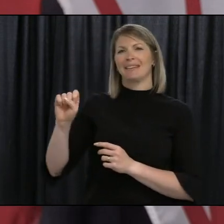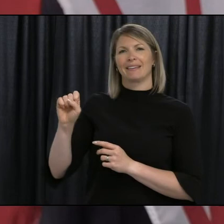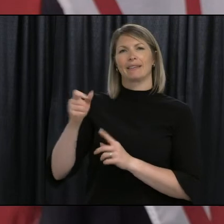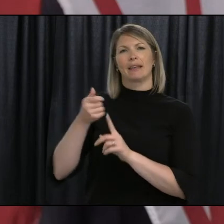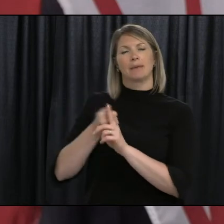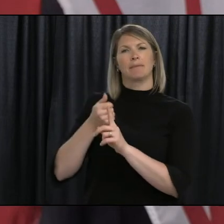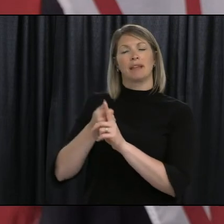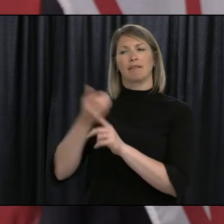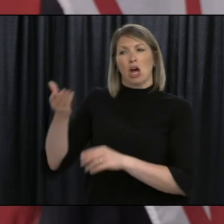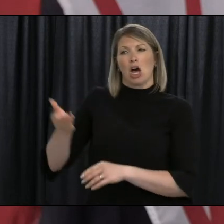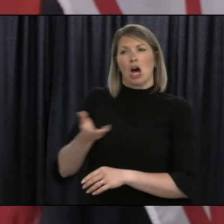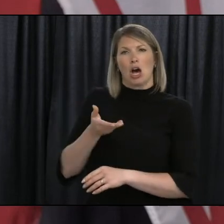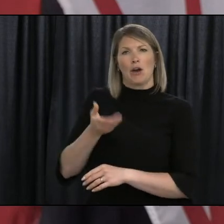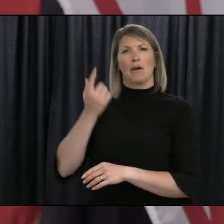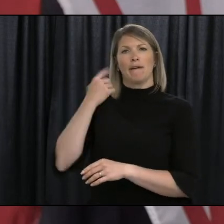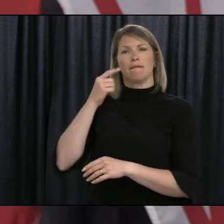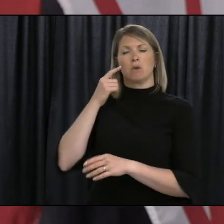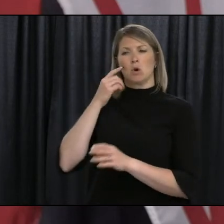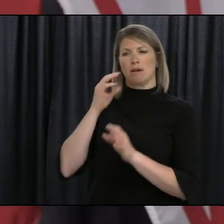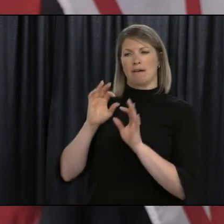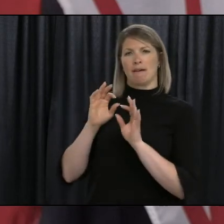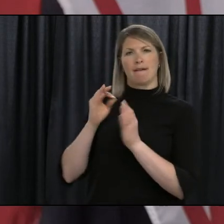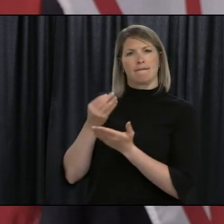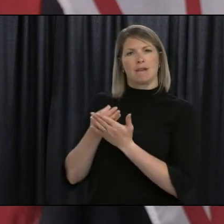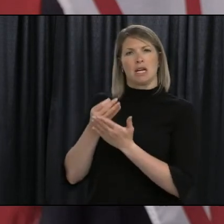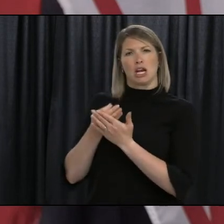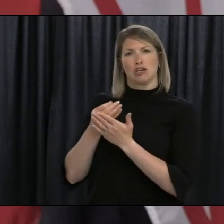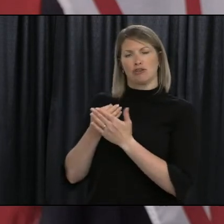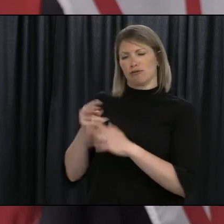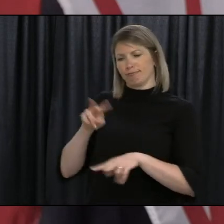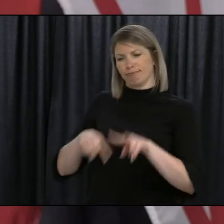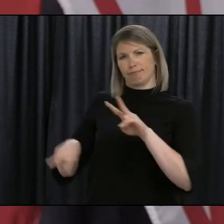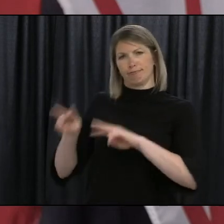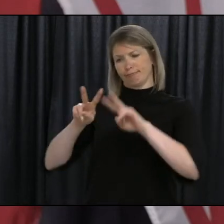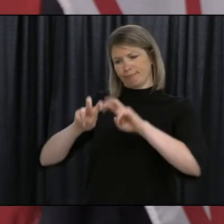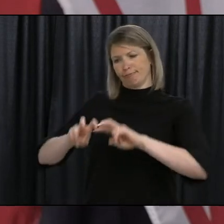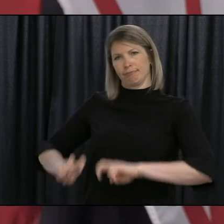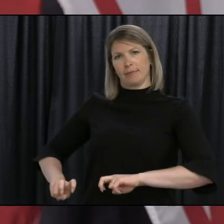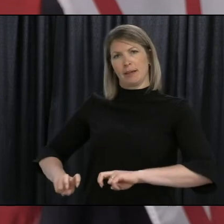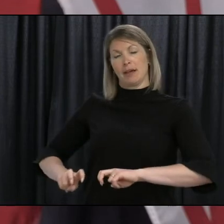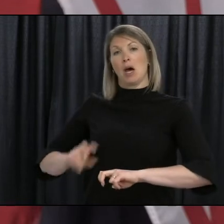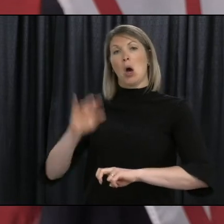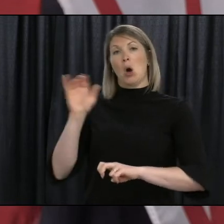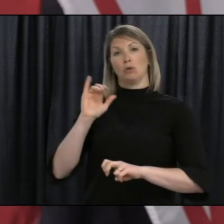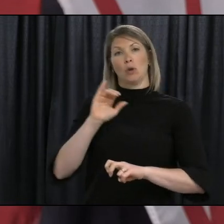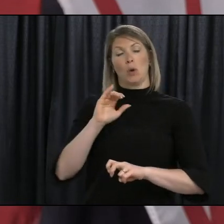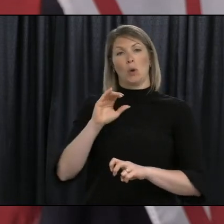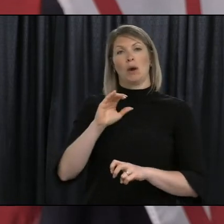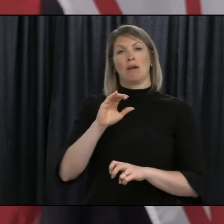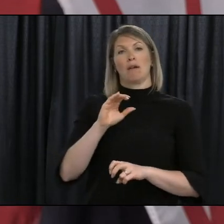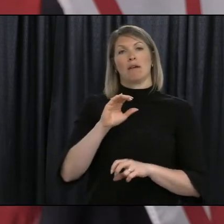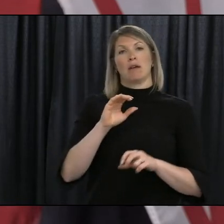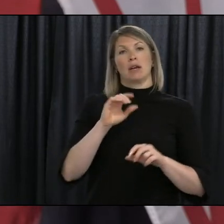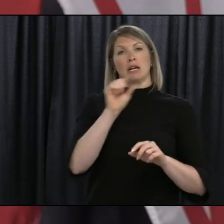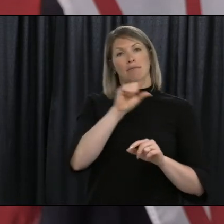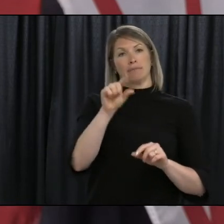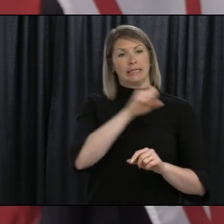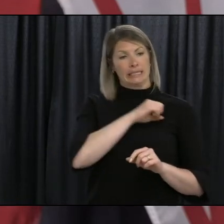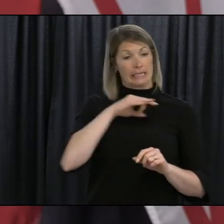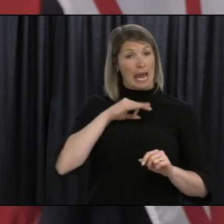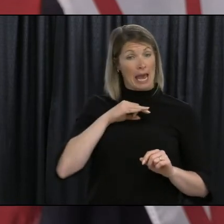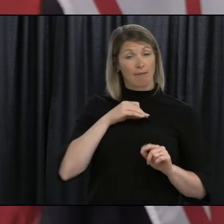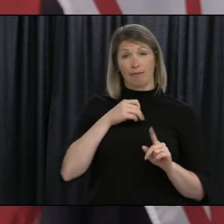that cabinet and the Premier. We've got the Cabinet Committee on Jobs that meet every